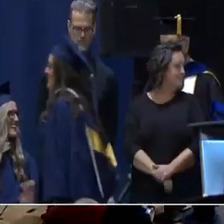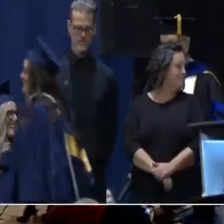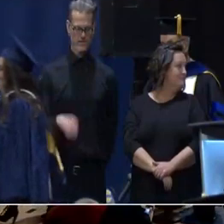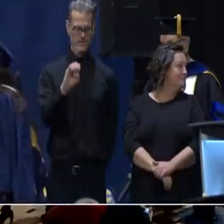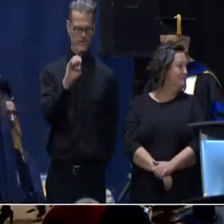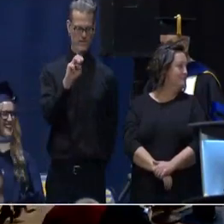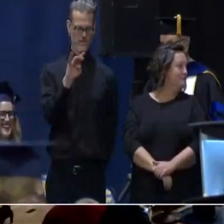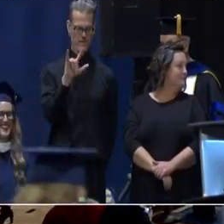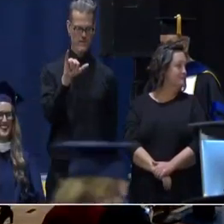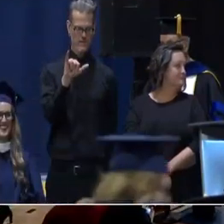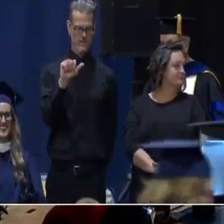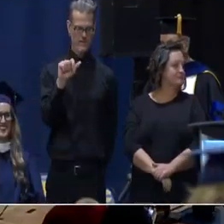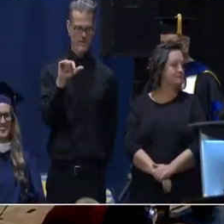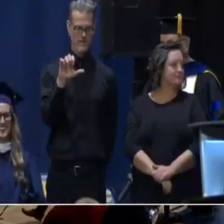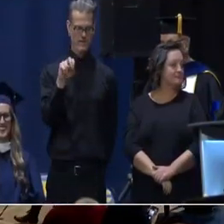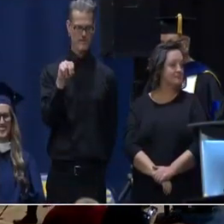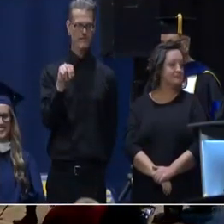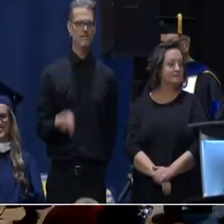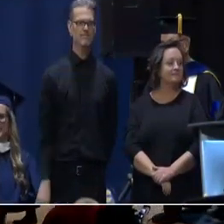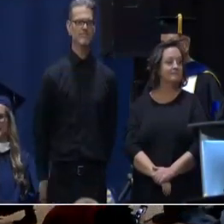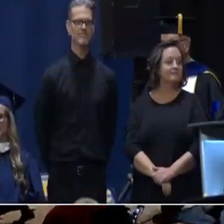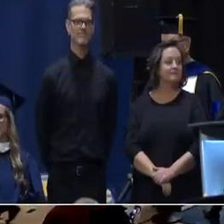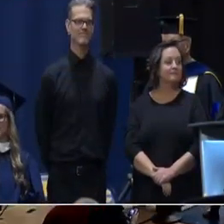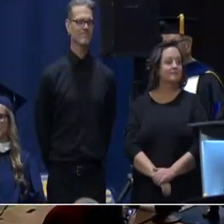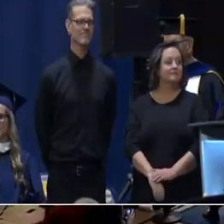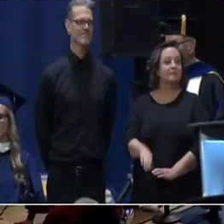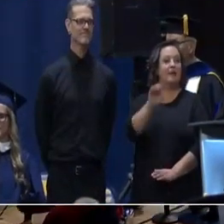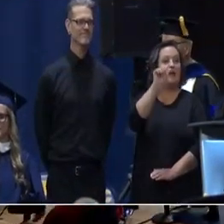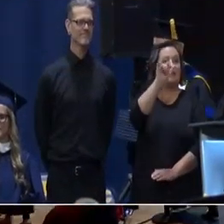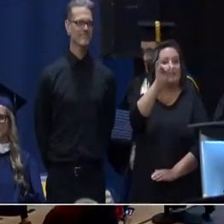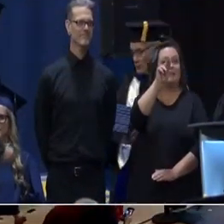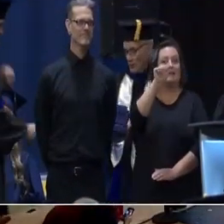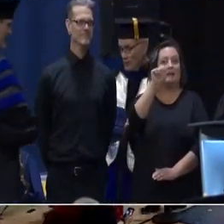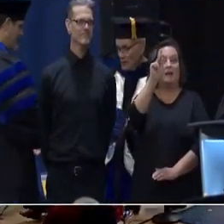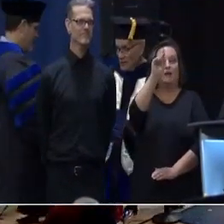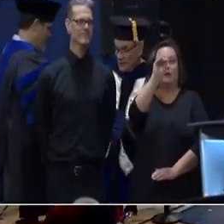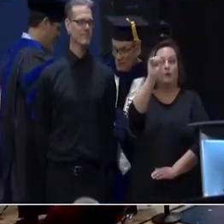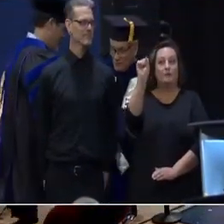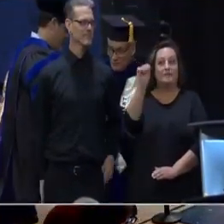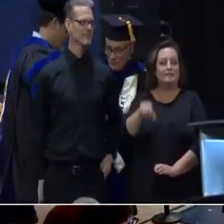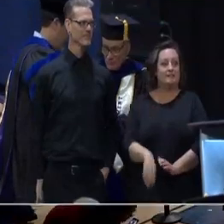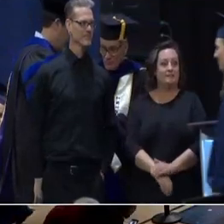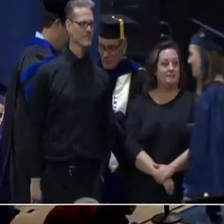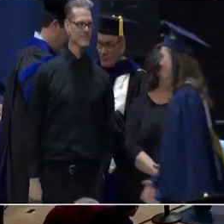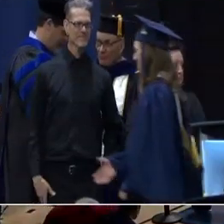Emily Allison. Alina Kloos.